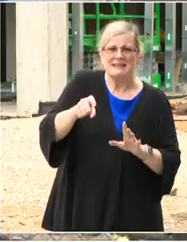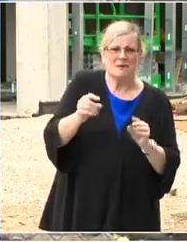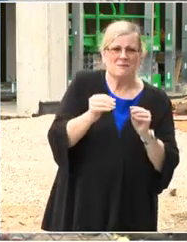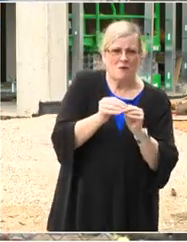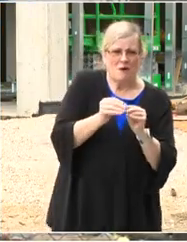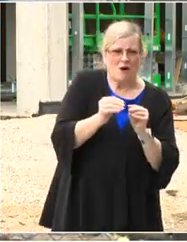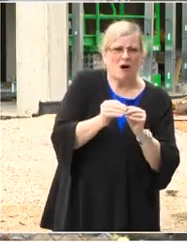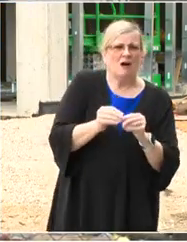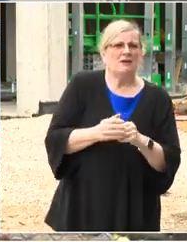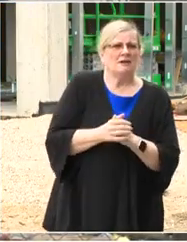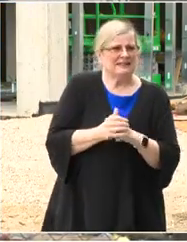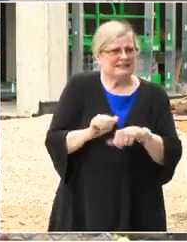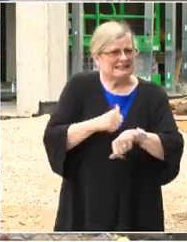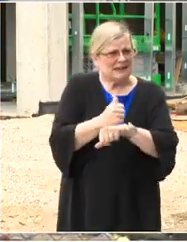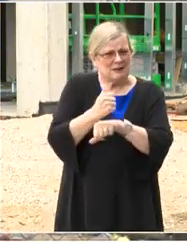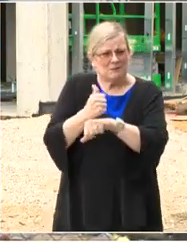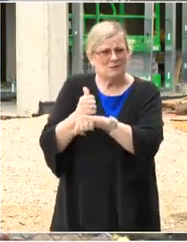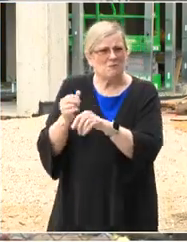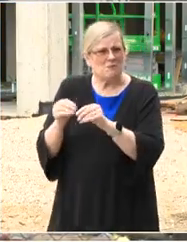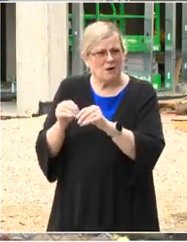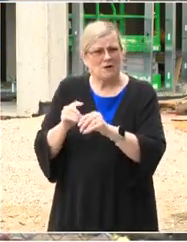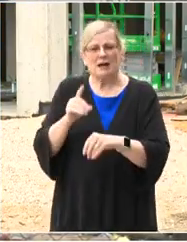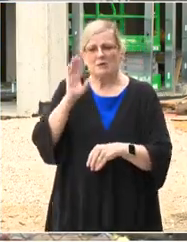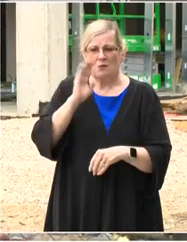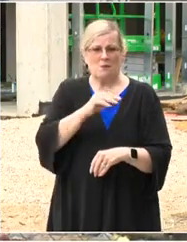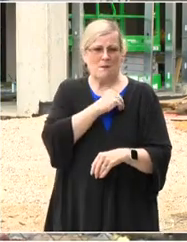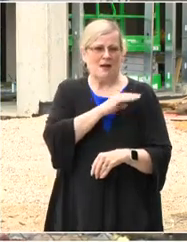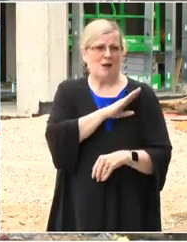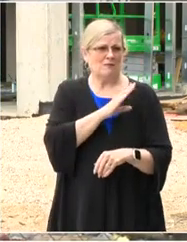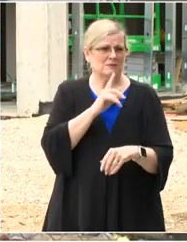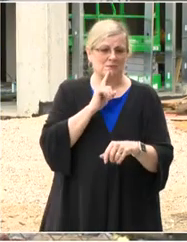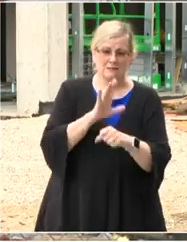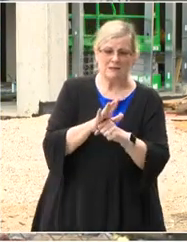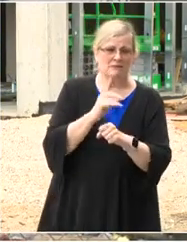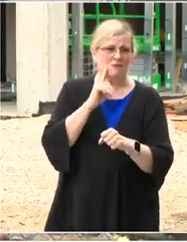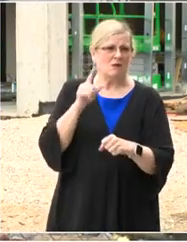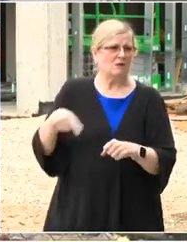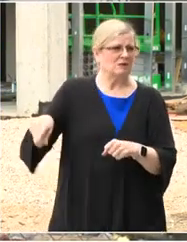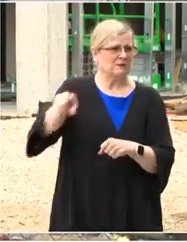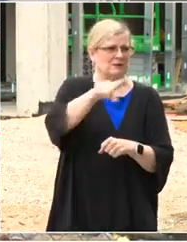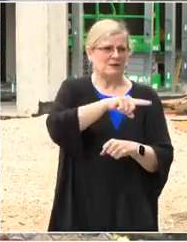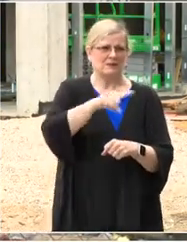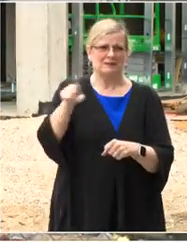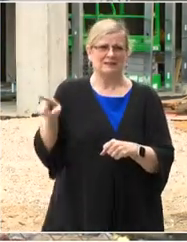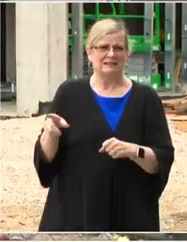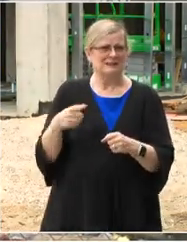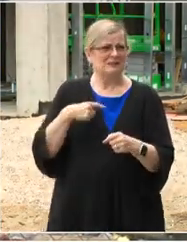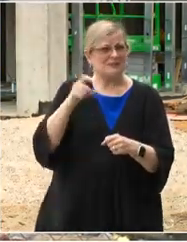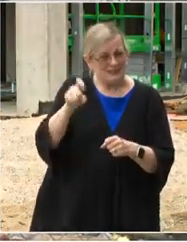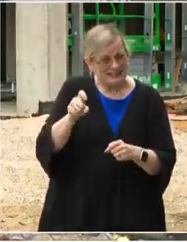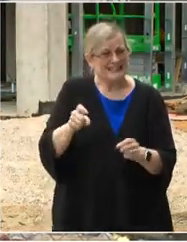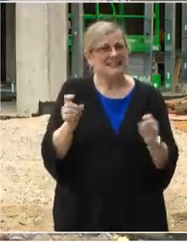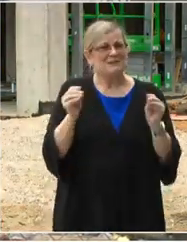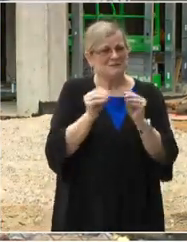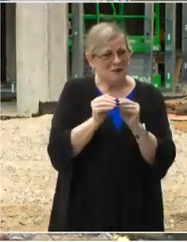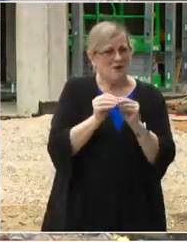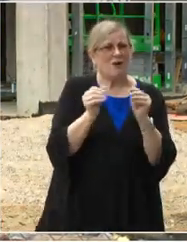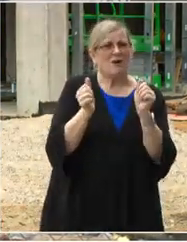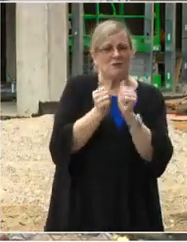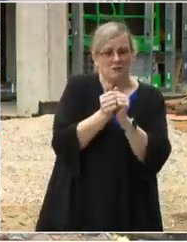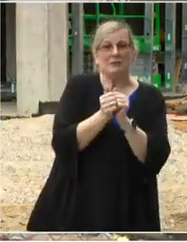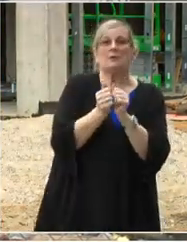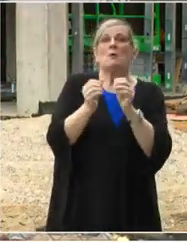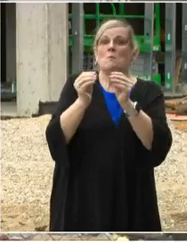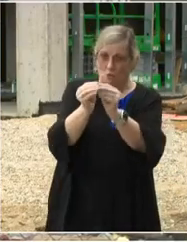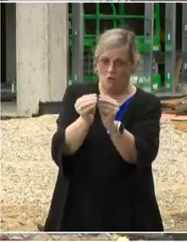Mayor Bowser's commitment and we knew that she was going to fight to do that. Well, now we have to do even more with more, and that is where I can tell